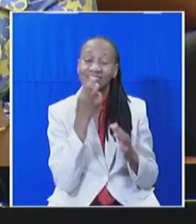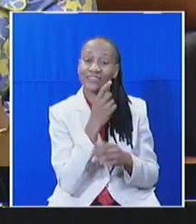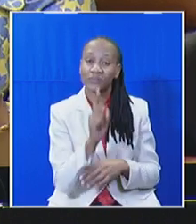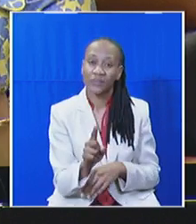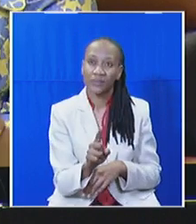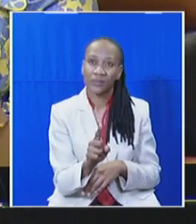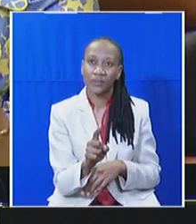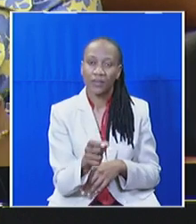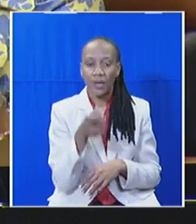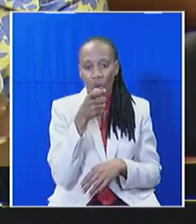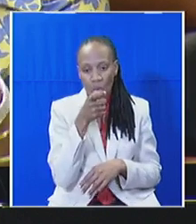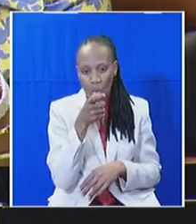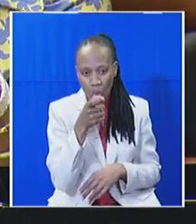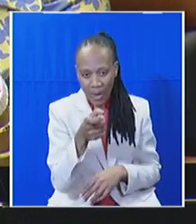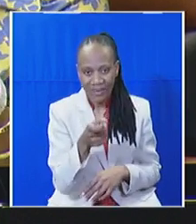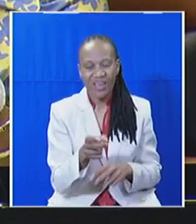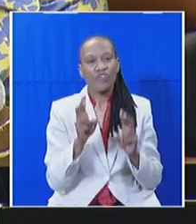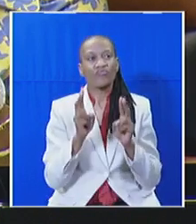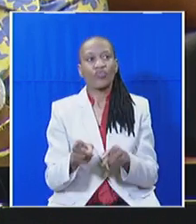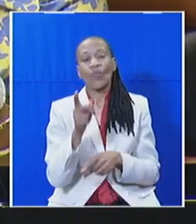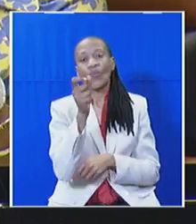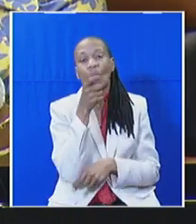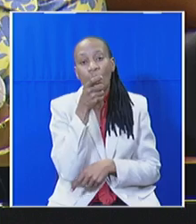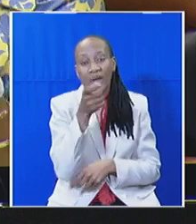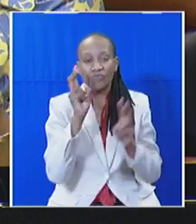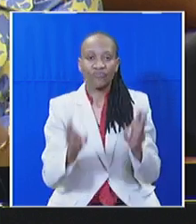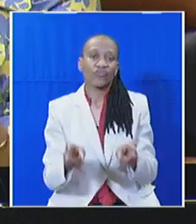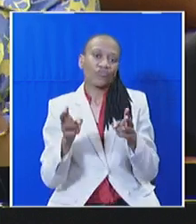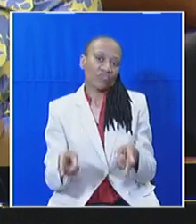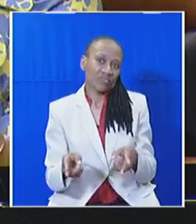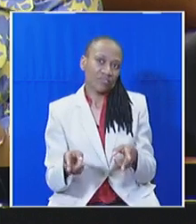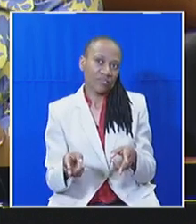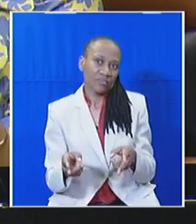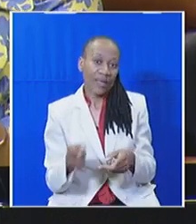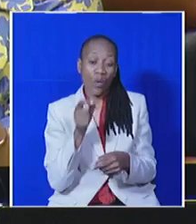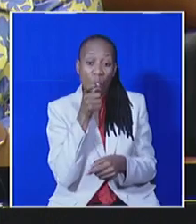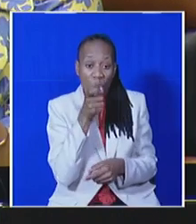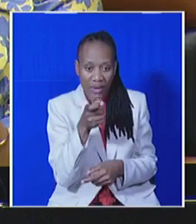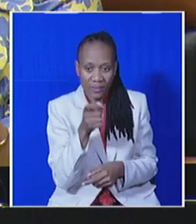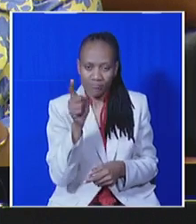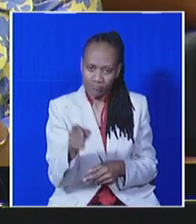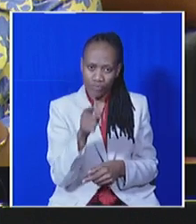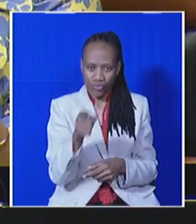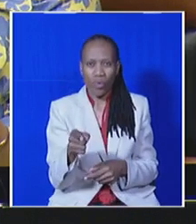the word deliberately would have been wrong.